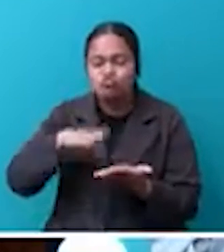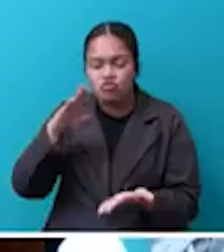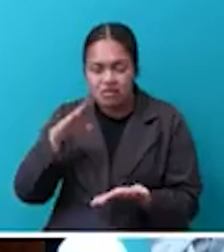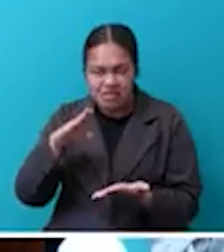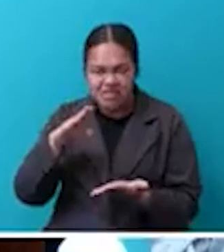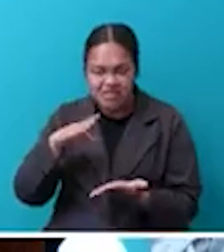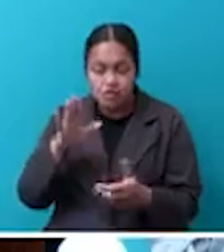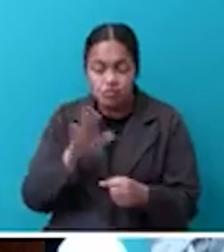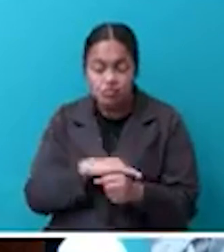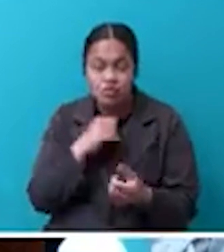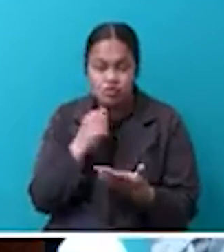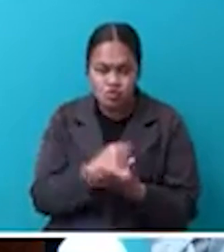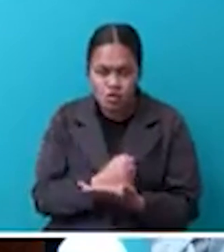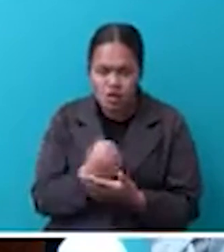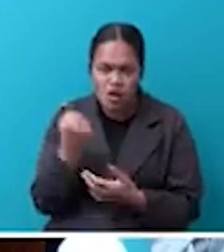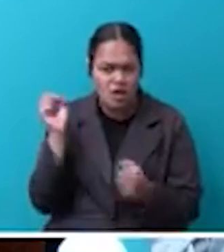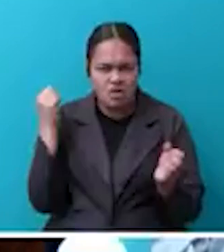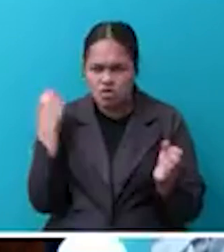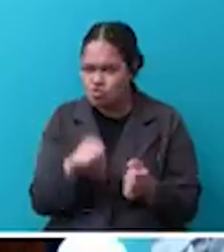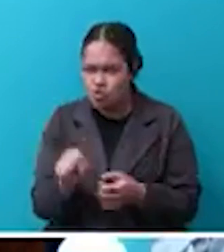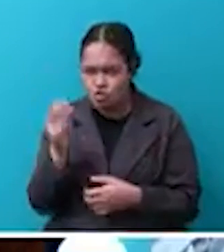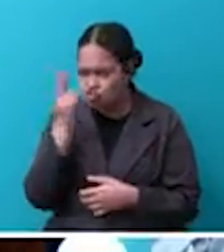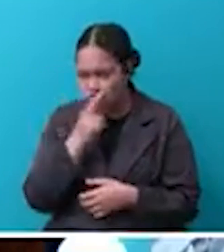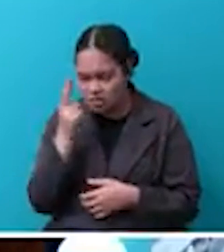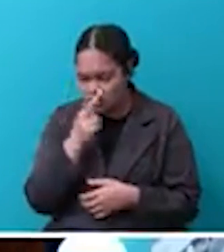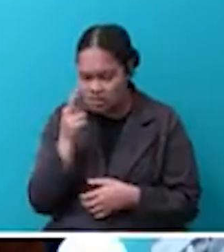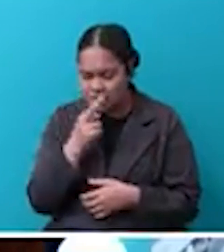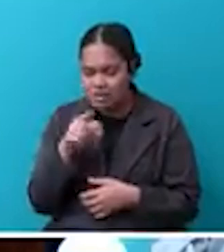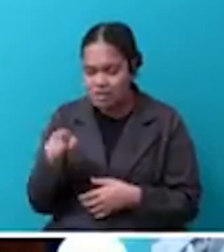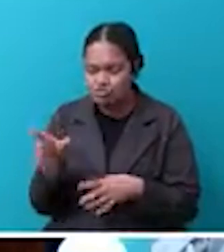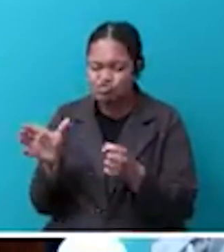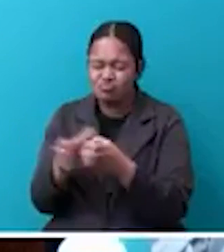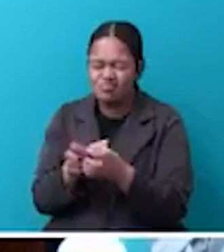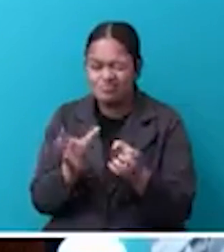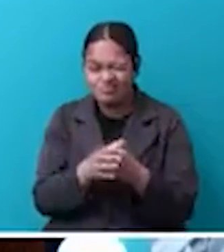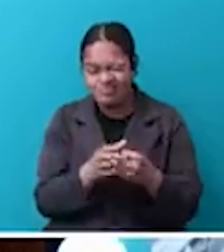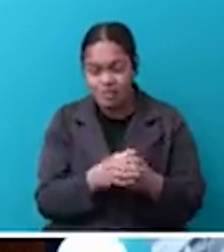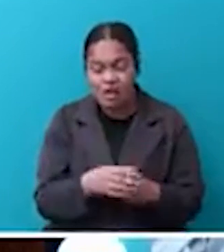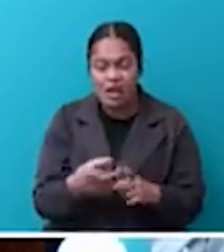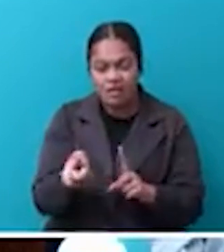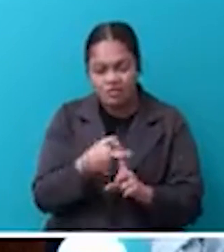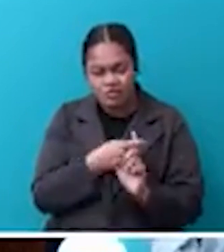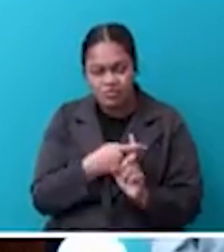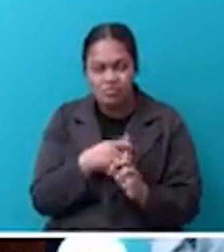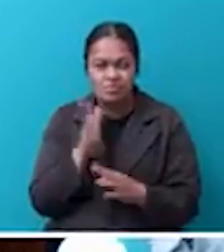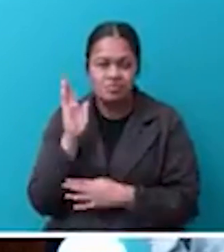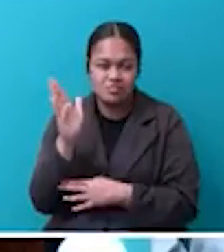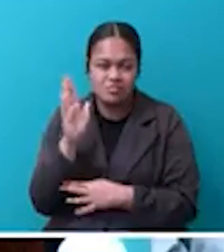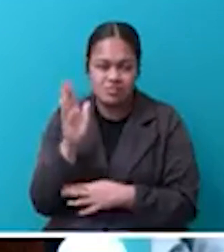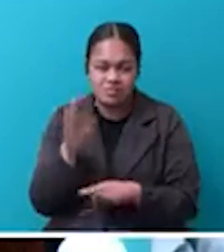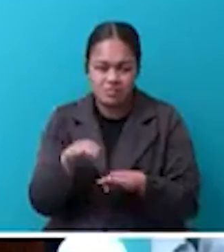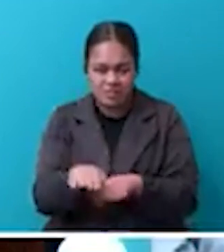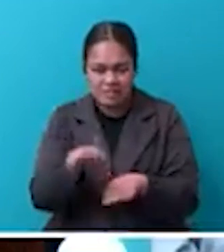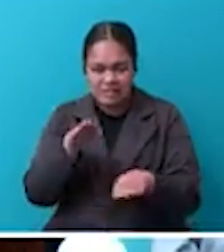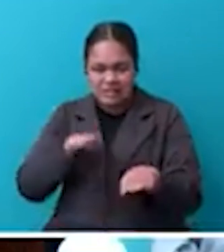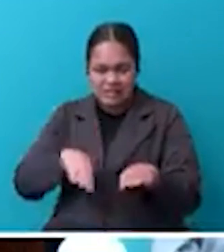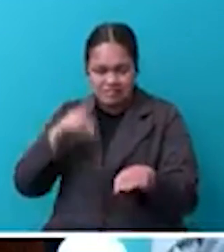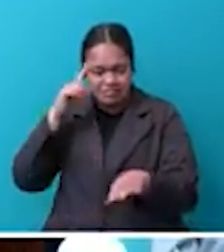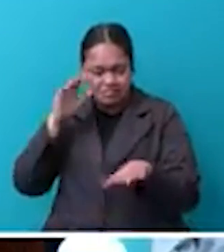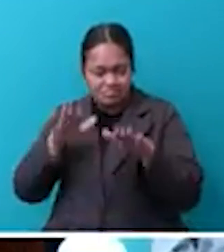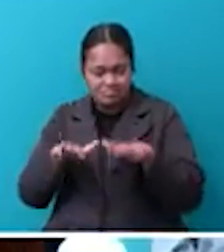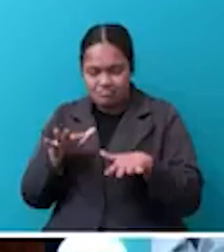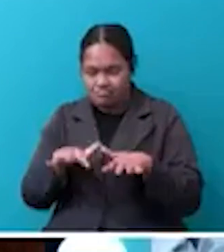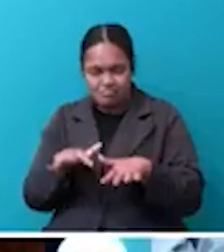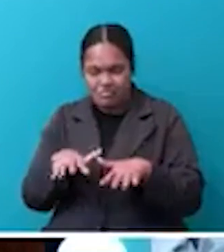and ensured that there was no risk that parties would adopt decisions that represented a step backwards.